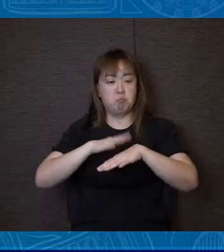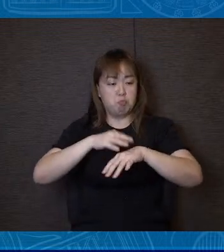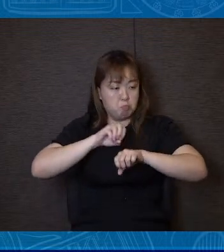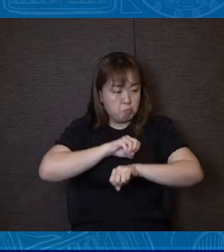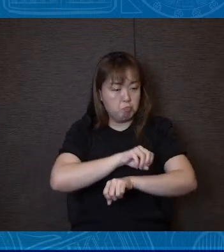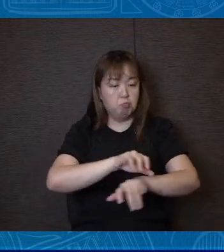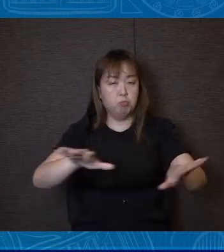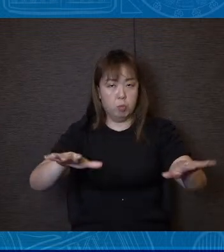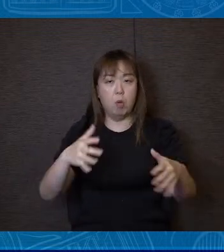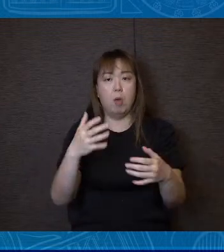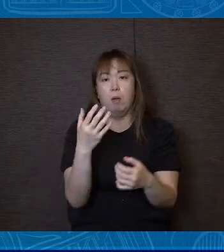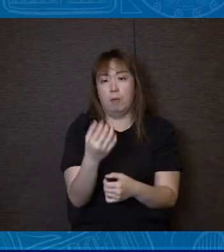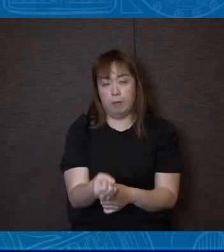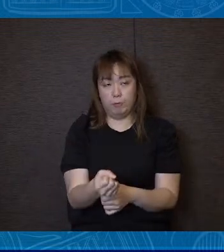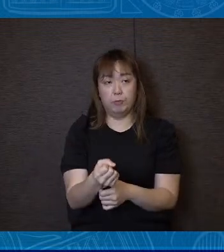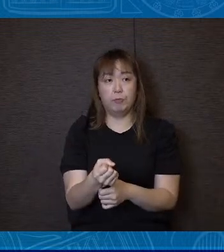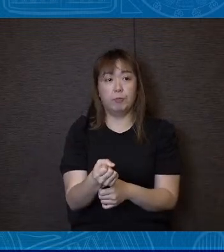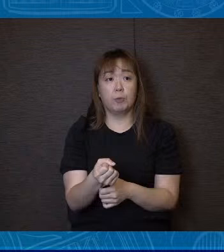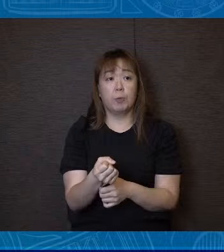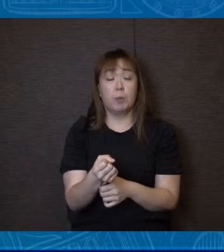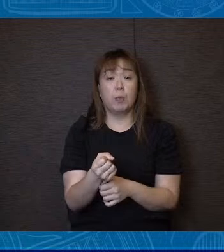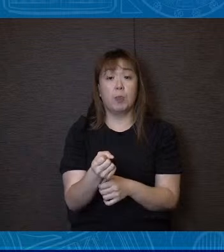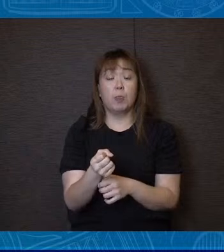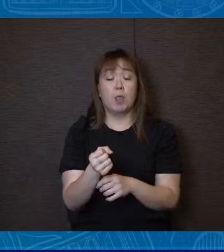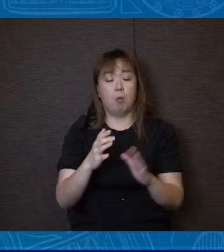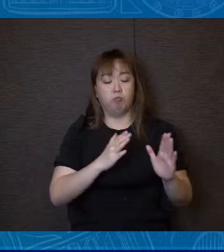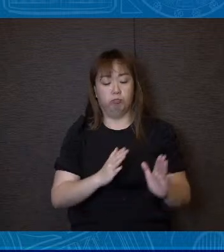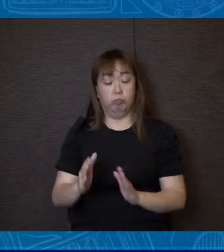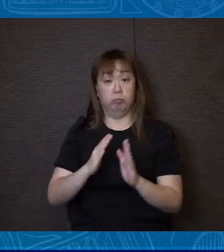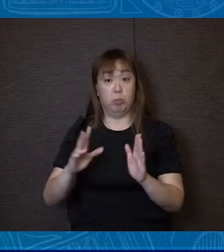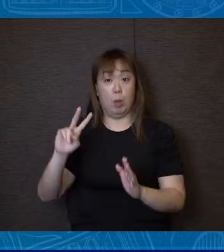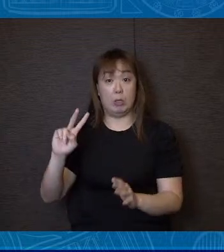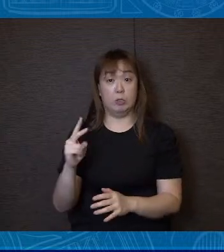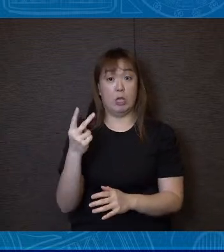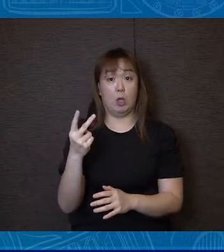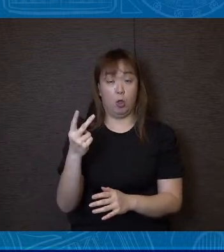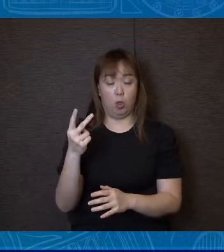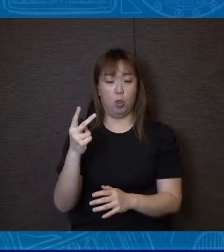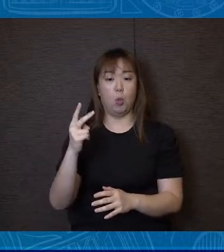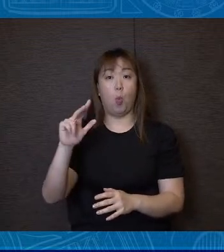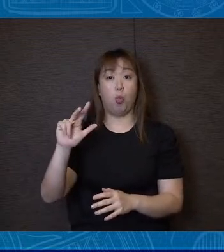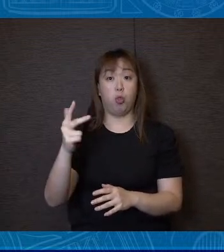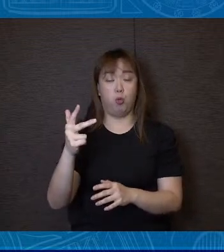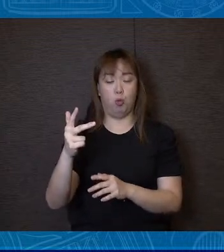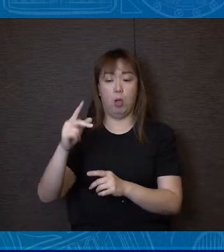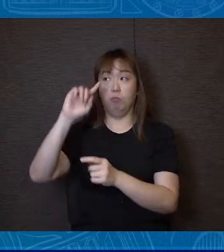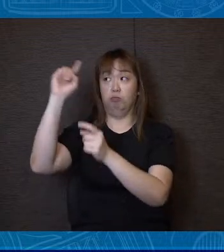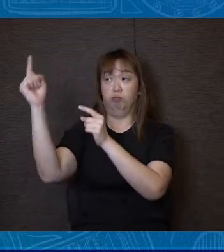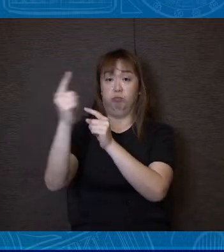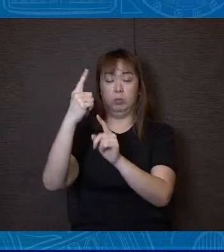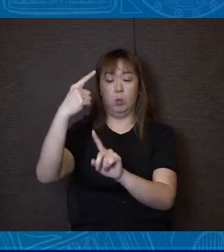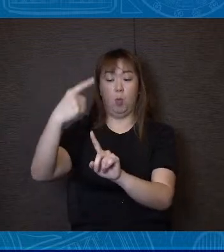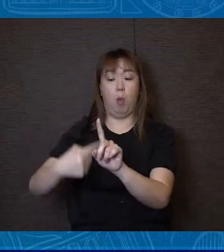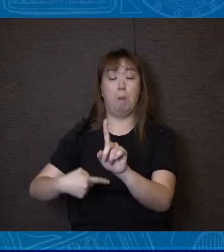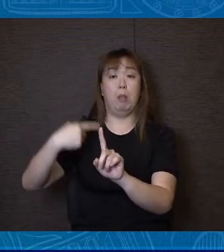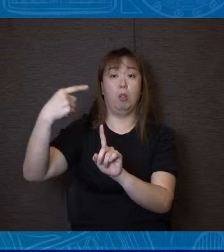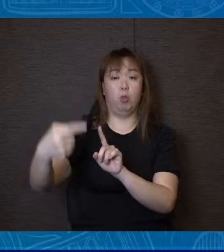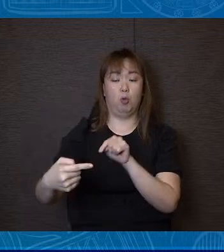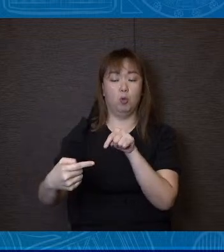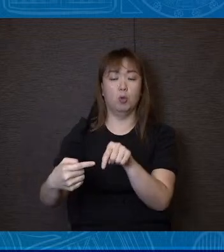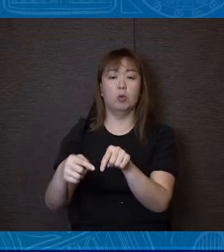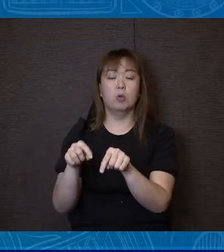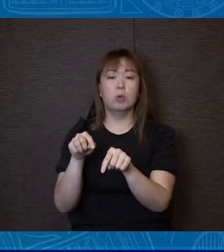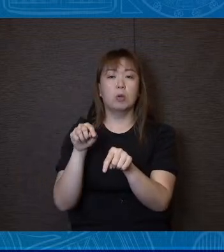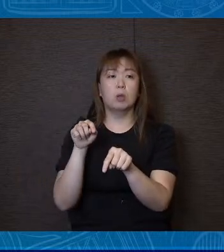all. And the preparation for the second and the third typhoon in a month's time that's where